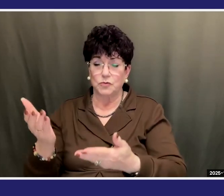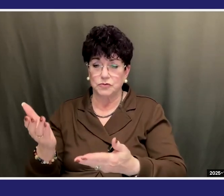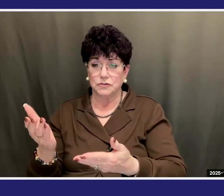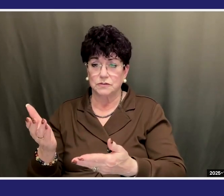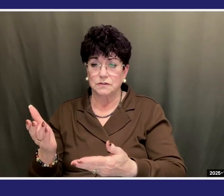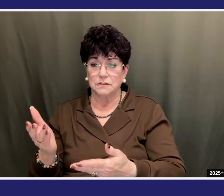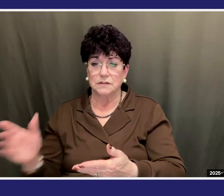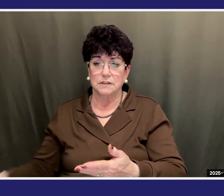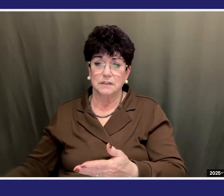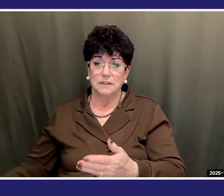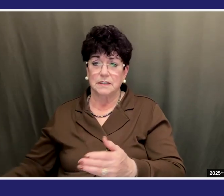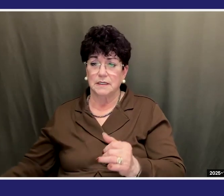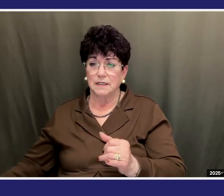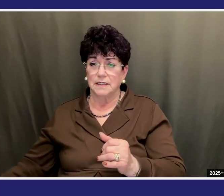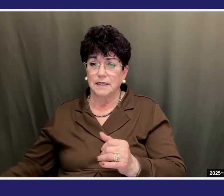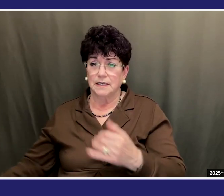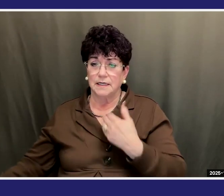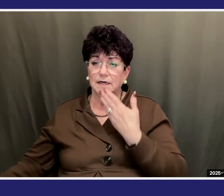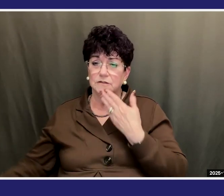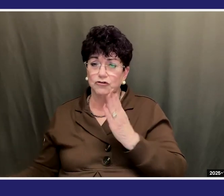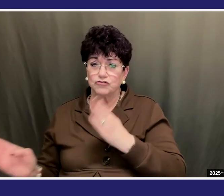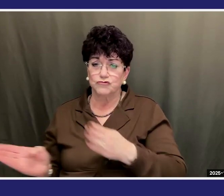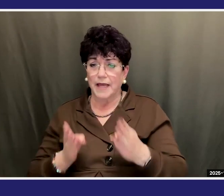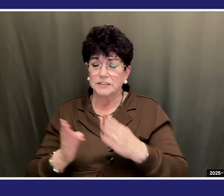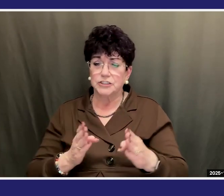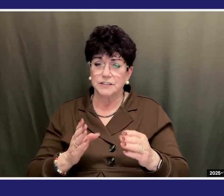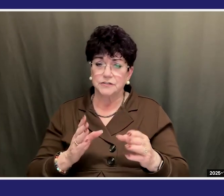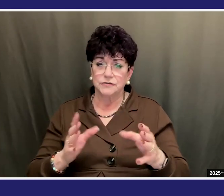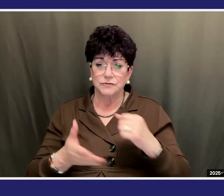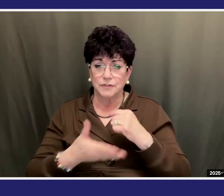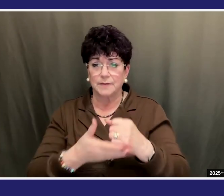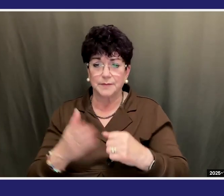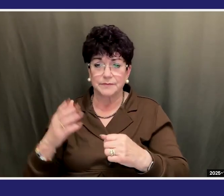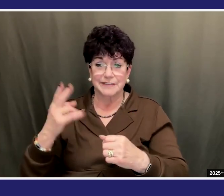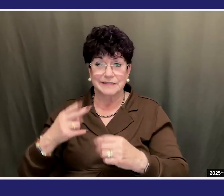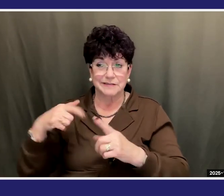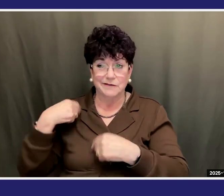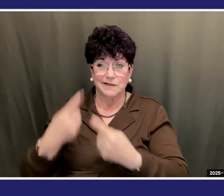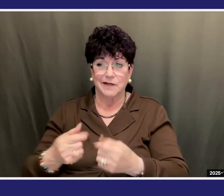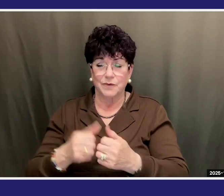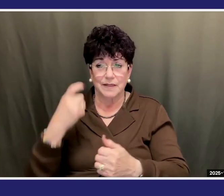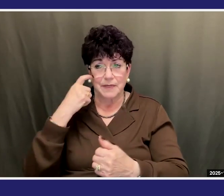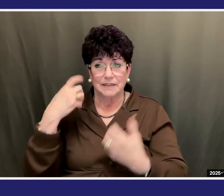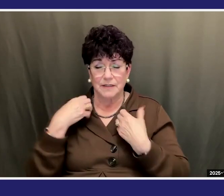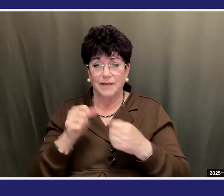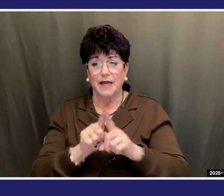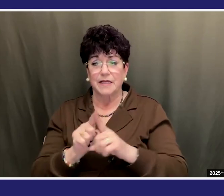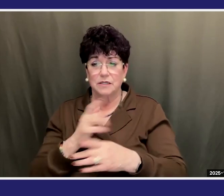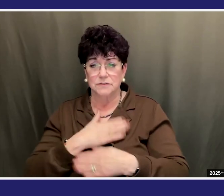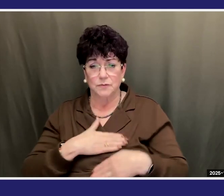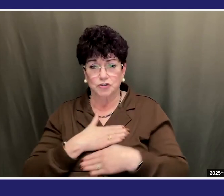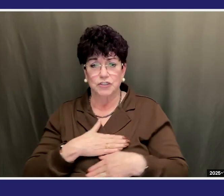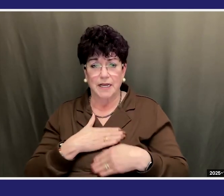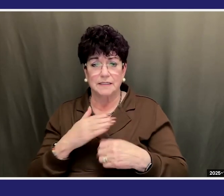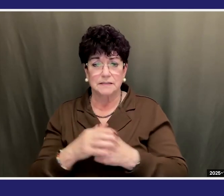las desigualdades historically in mental históricas health. en And I salud also mental. appreciate También agradezco to name the project of que